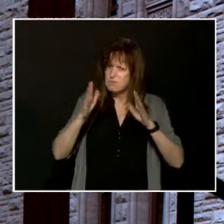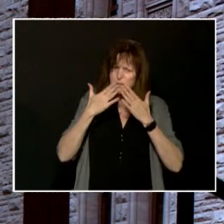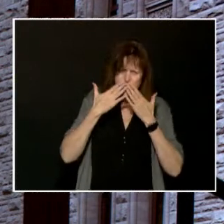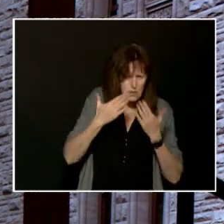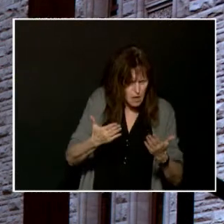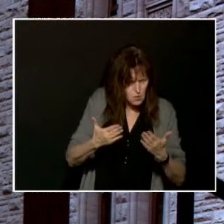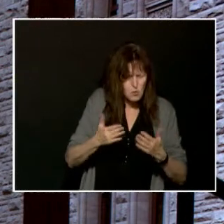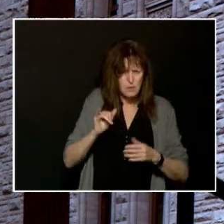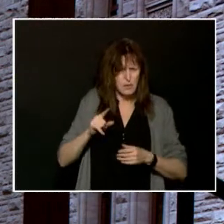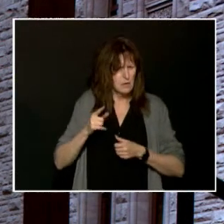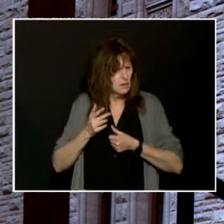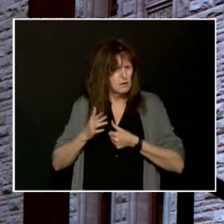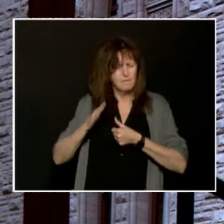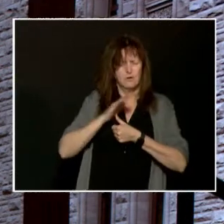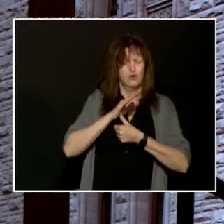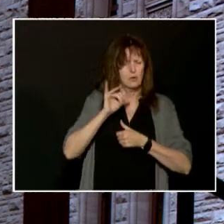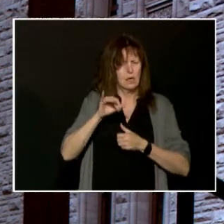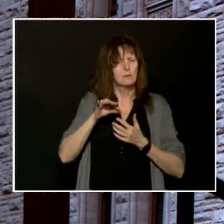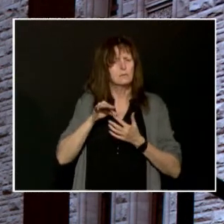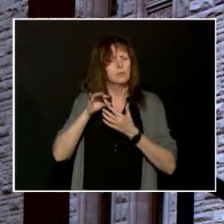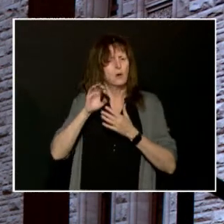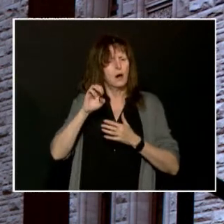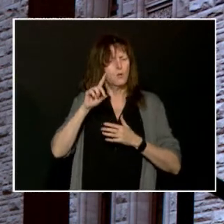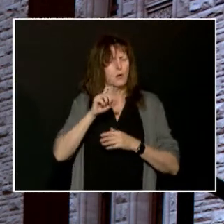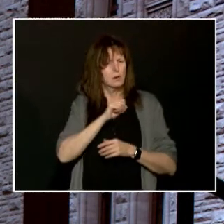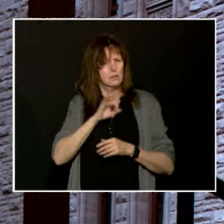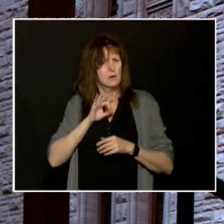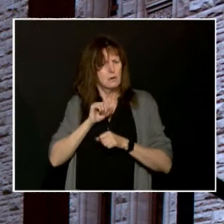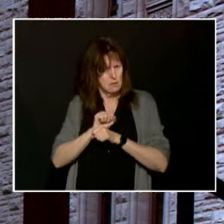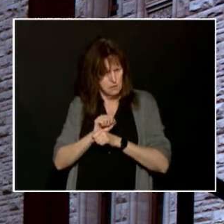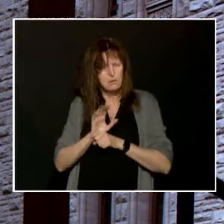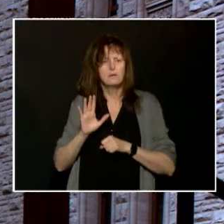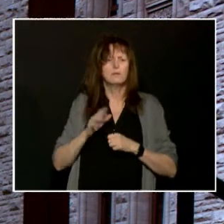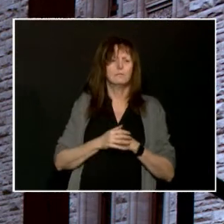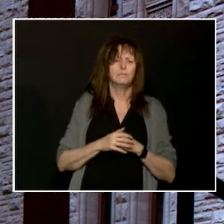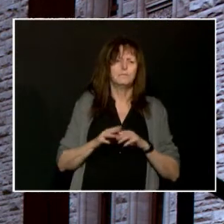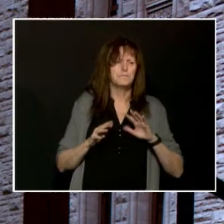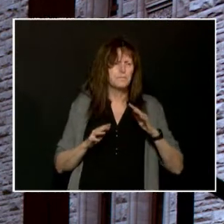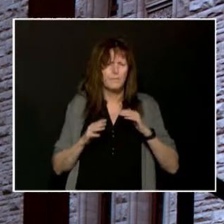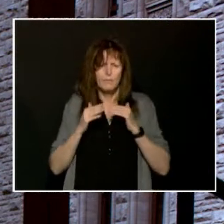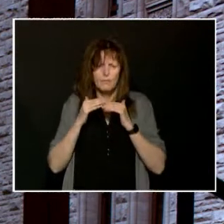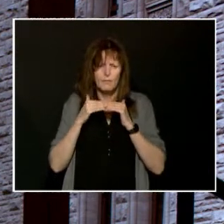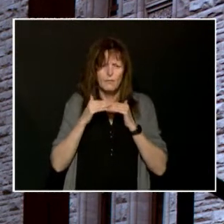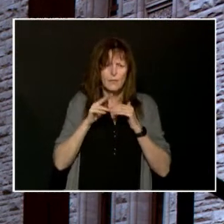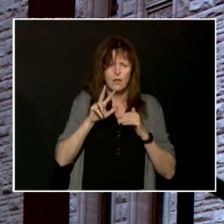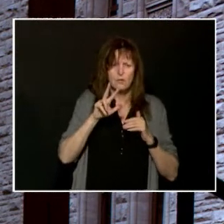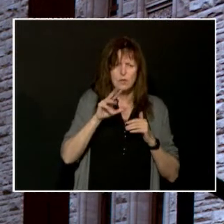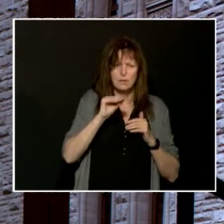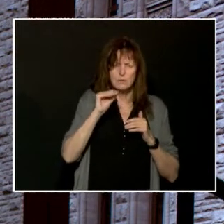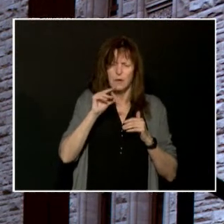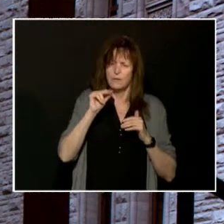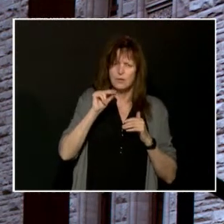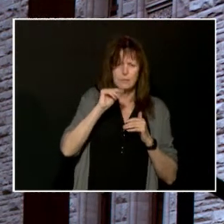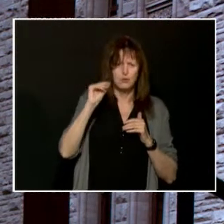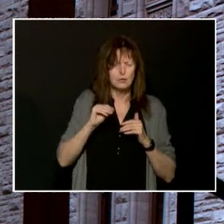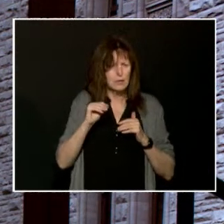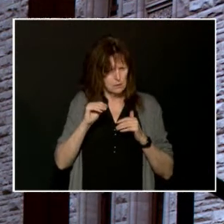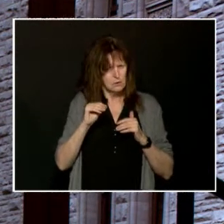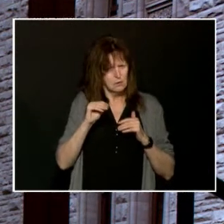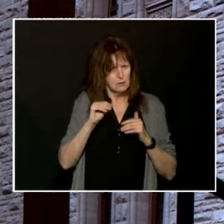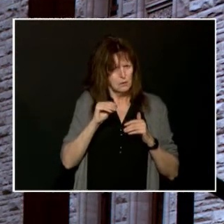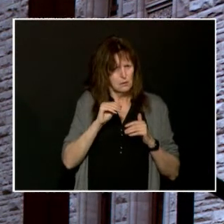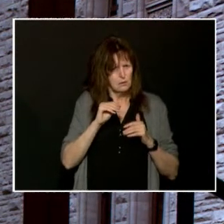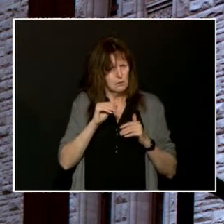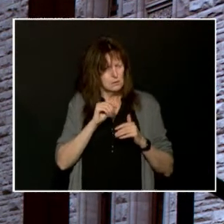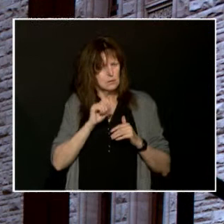possible. We have at least, we've heard, over 30% of the teaching staff done. Those are all wide open to get vaccinated whenever